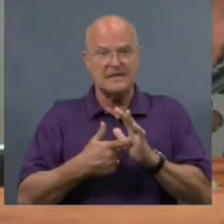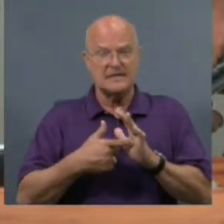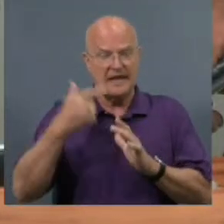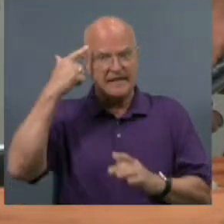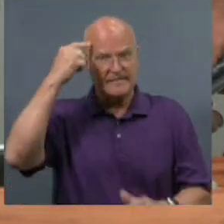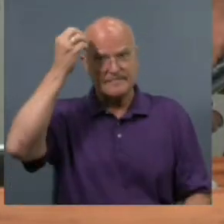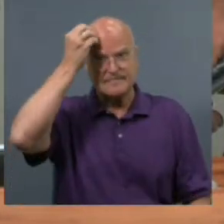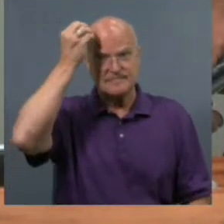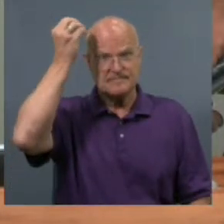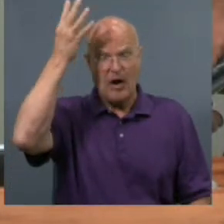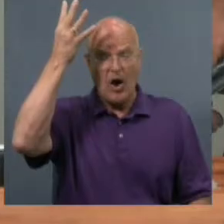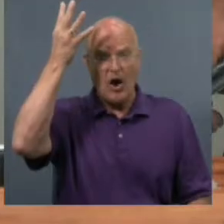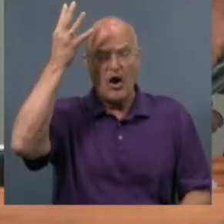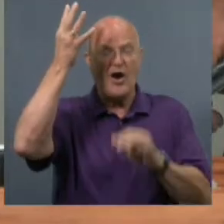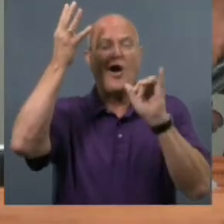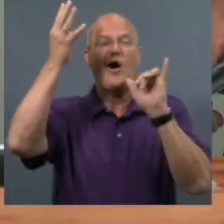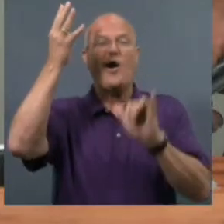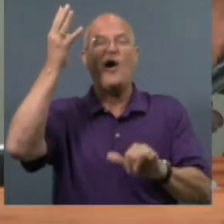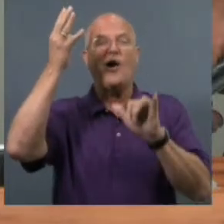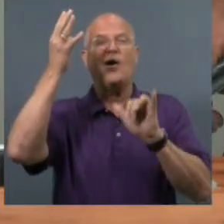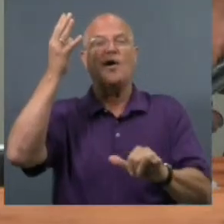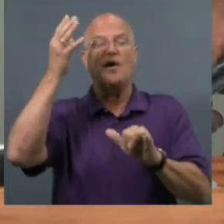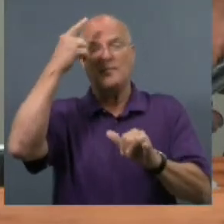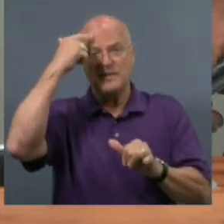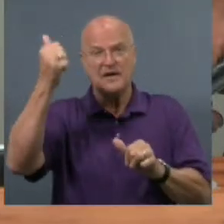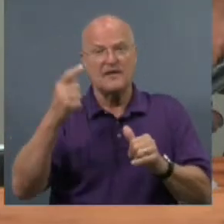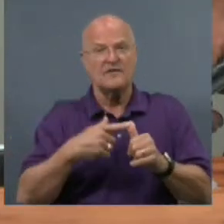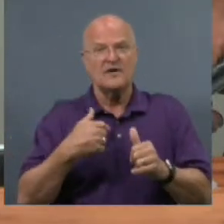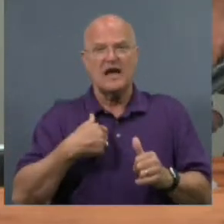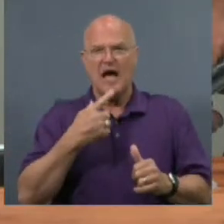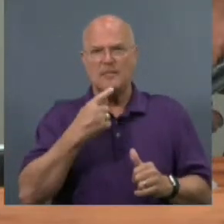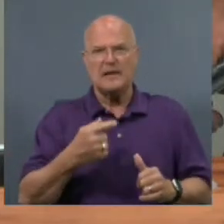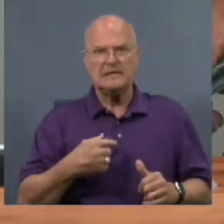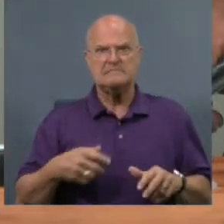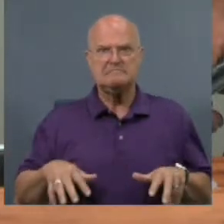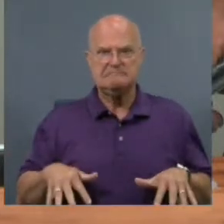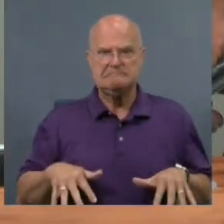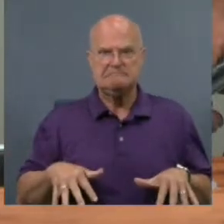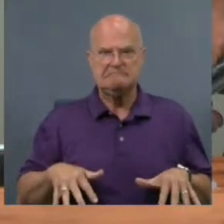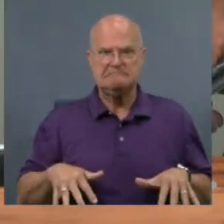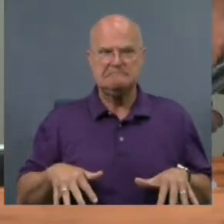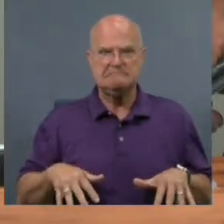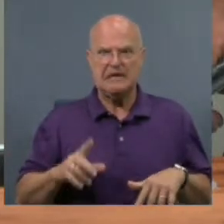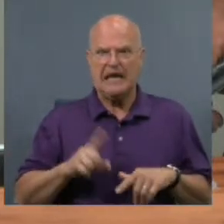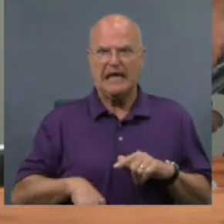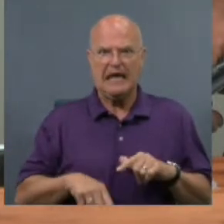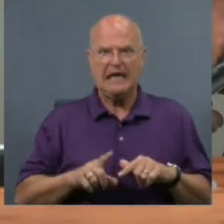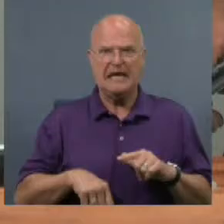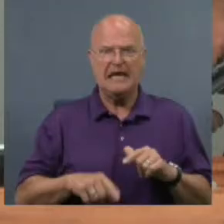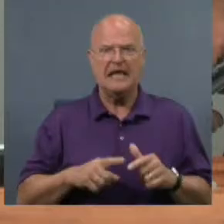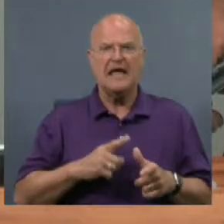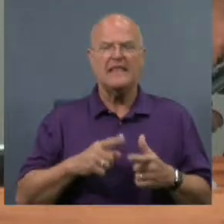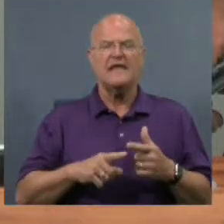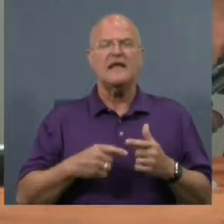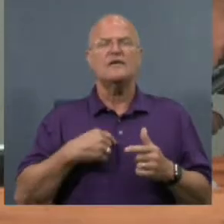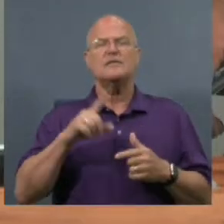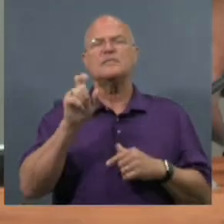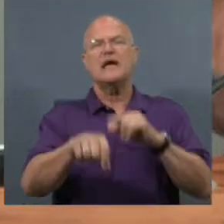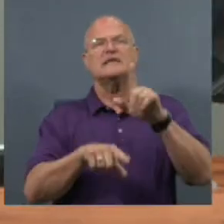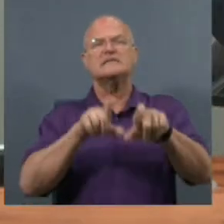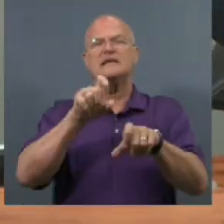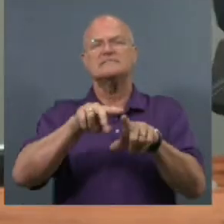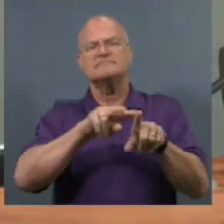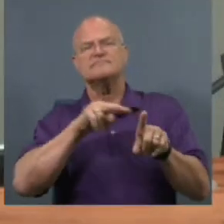went off in my head and say, well, because at first I was like, I'm in a standstill. I can't do this. And then I just said, let me just ask some